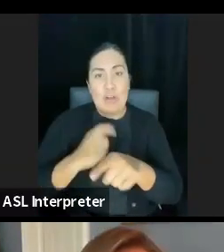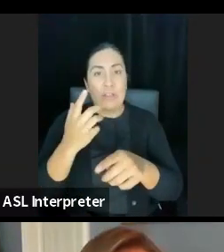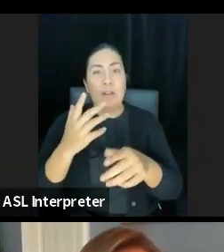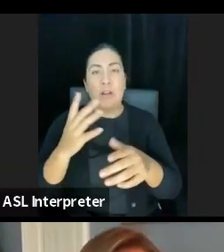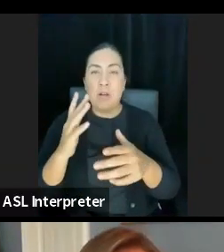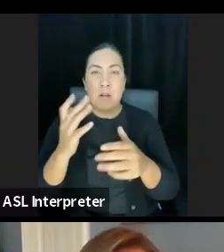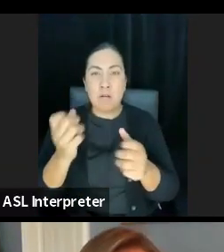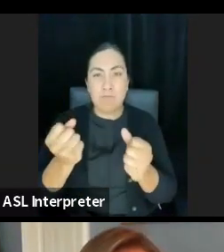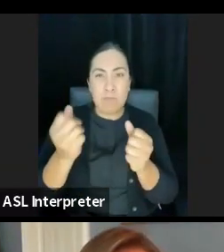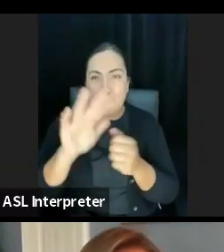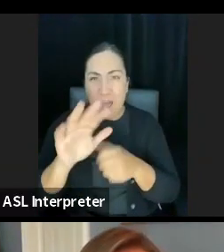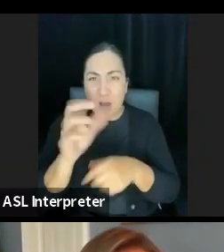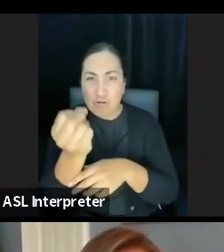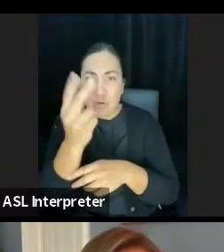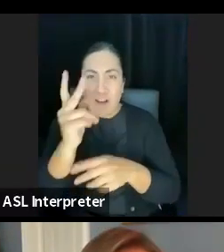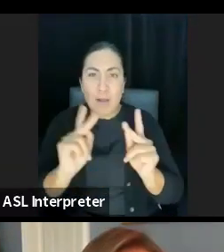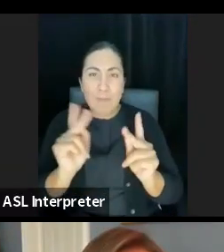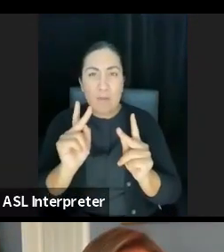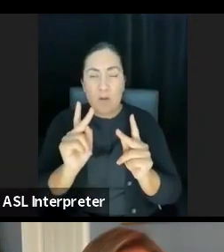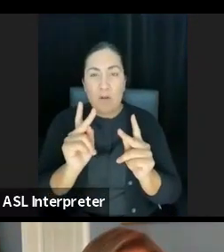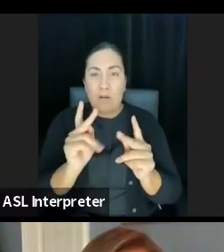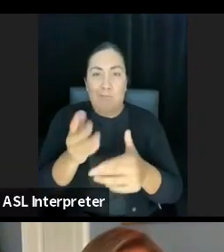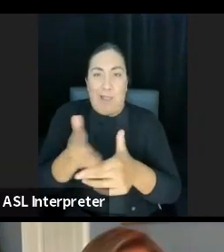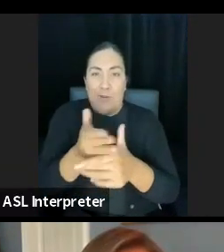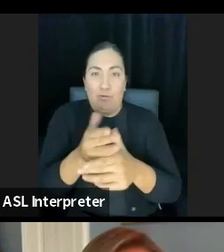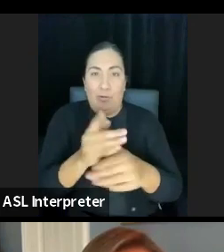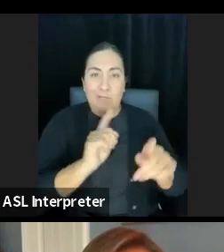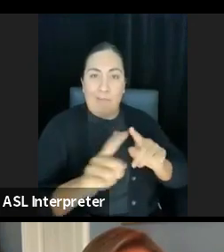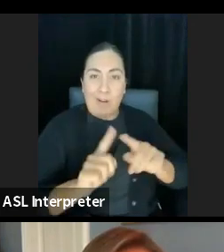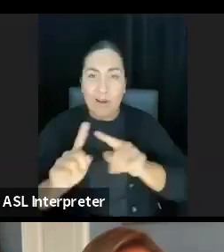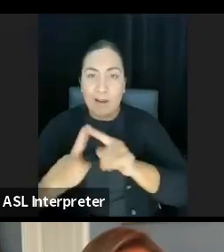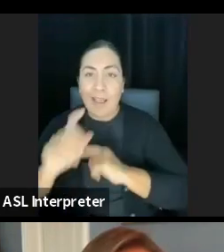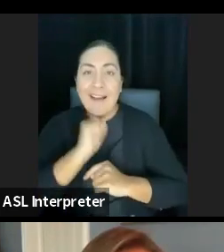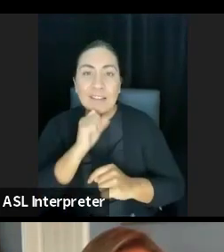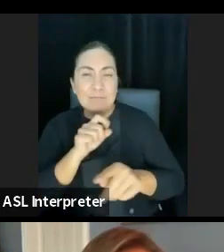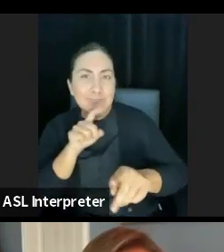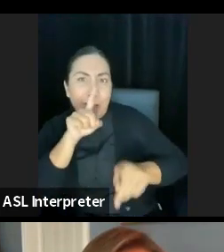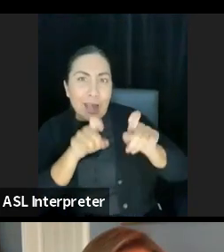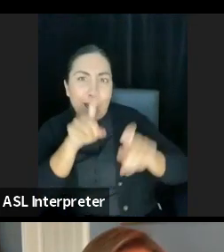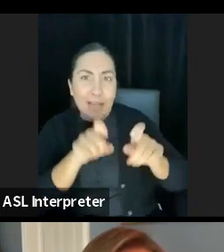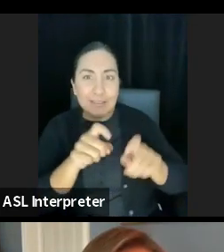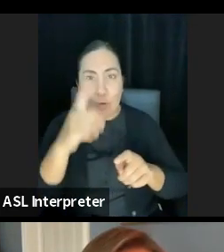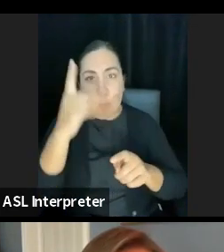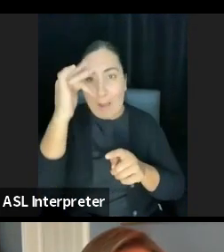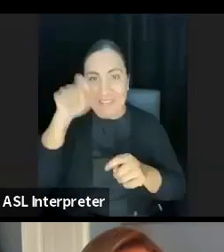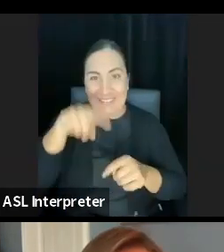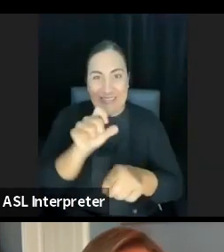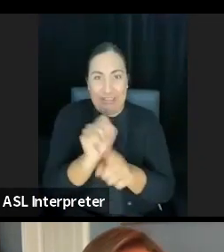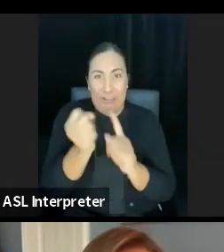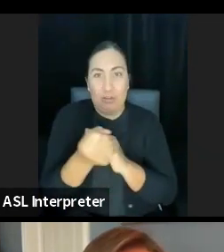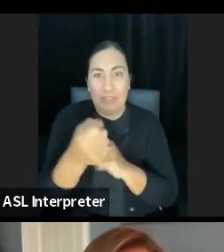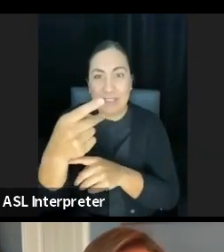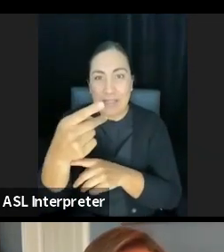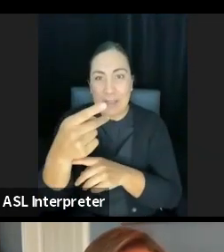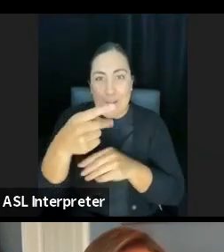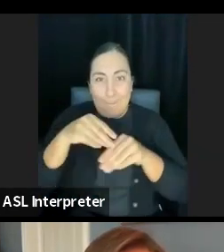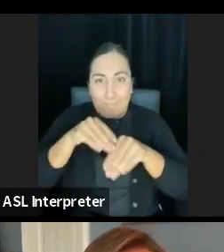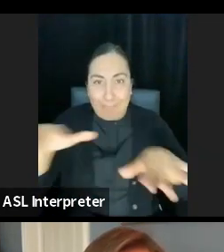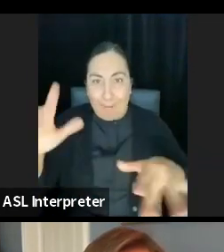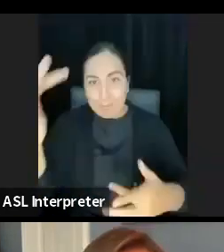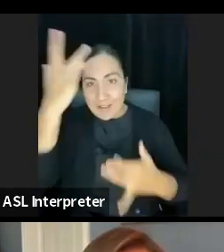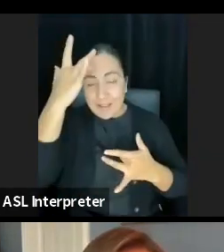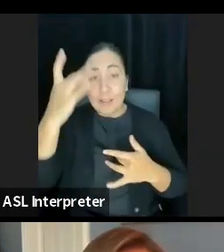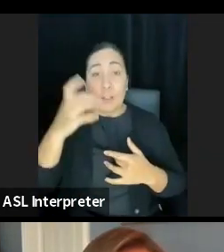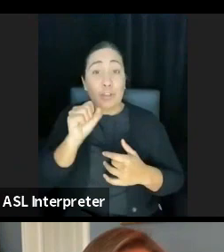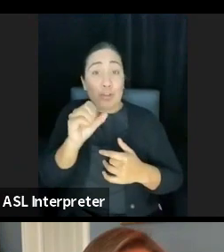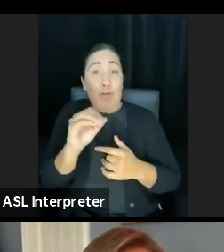ages who are asking this because of this pandemic. And it was turning something and making something into a gift so that we